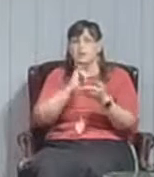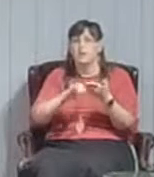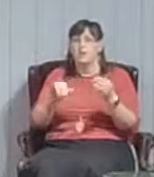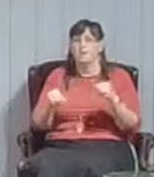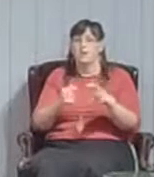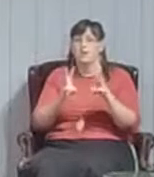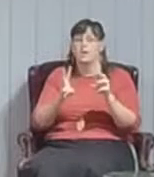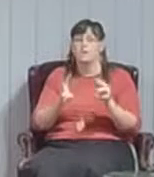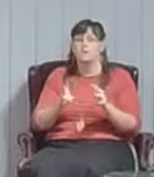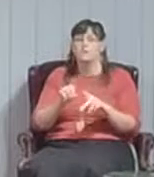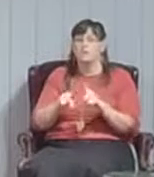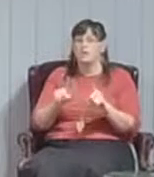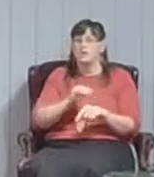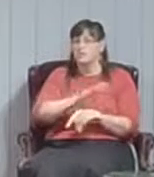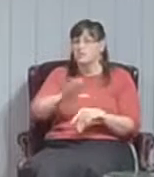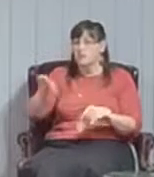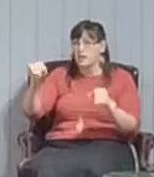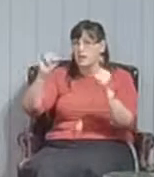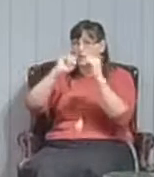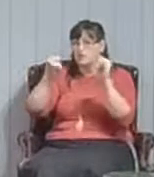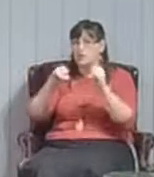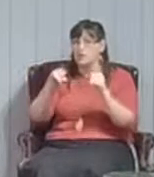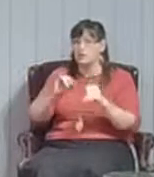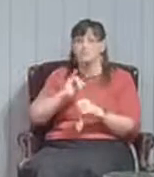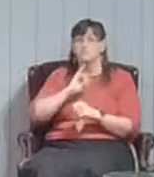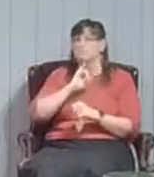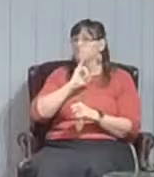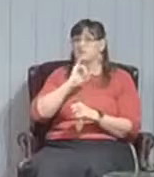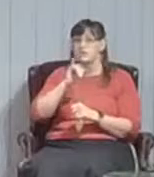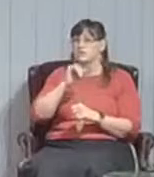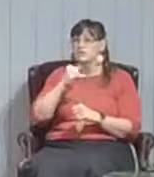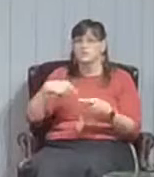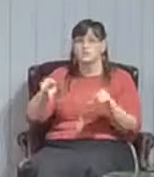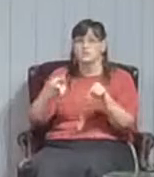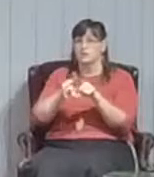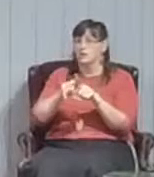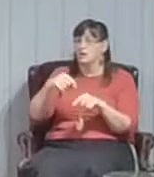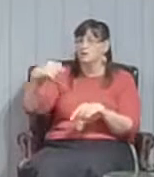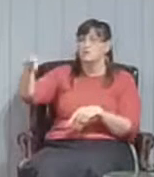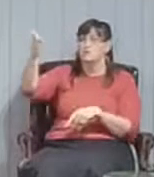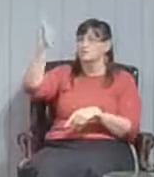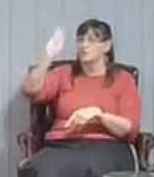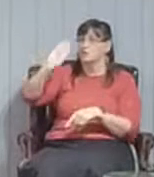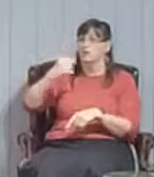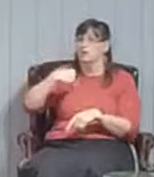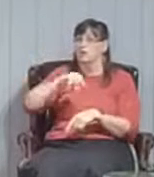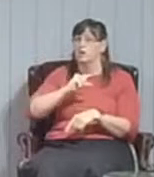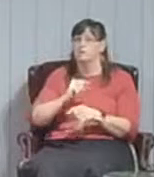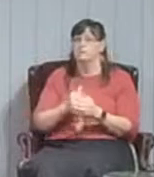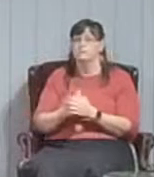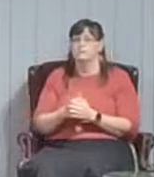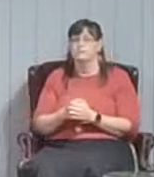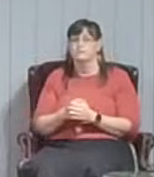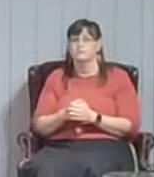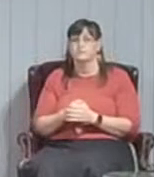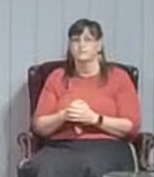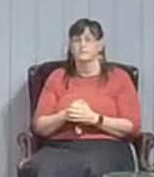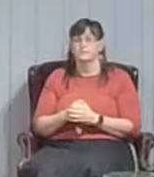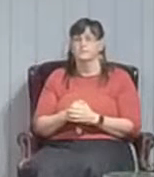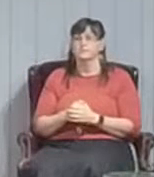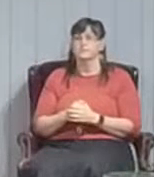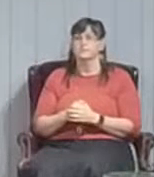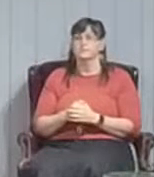but their God is not our God. Their God, little g, is not our God, big G. He's not.